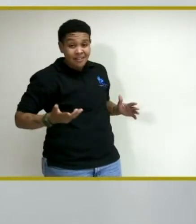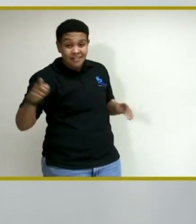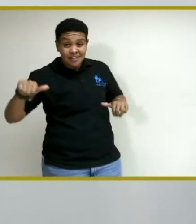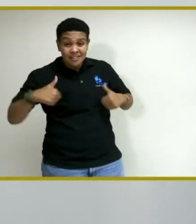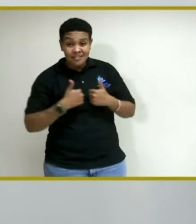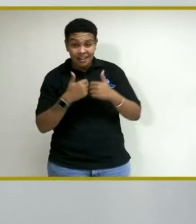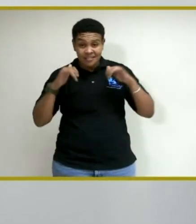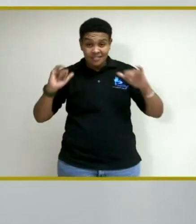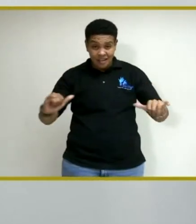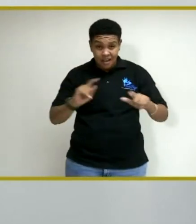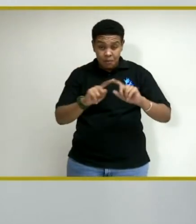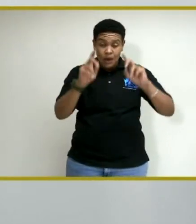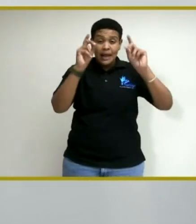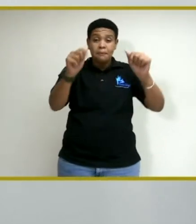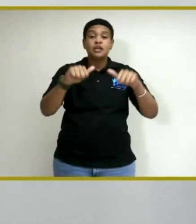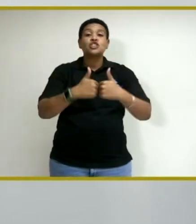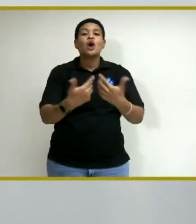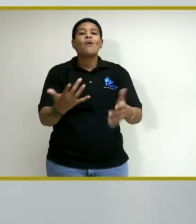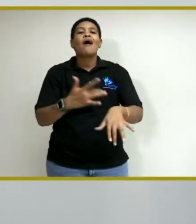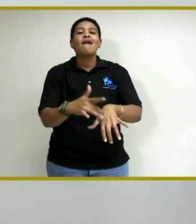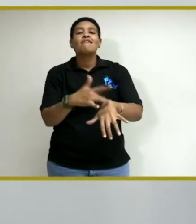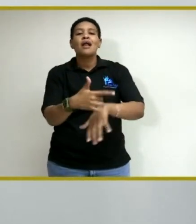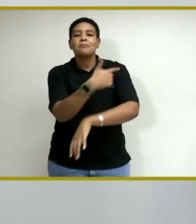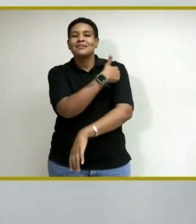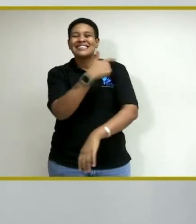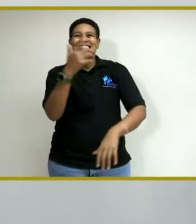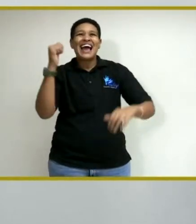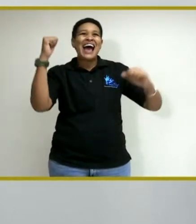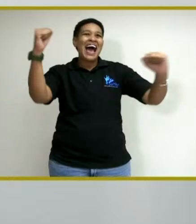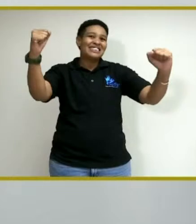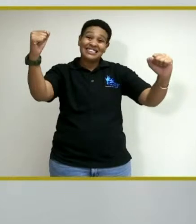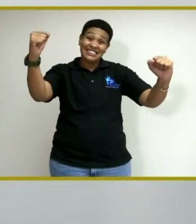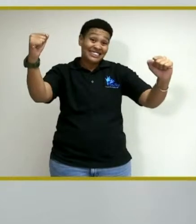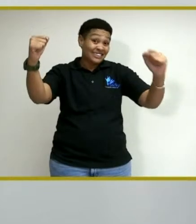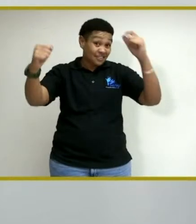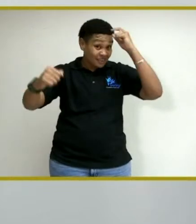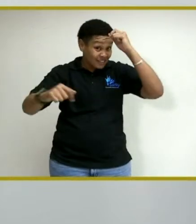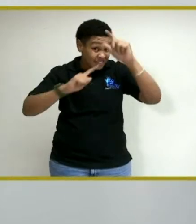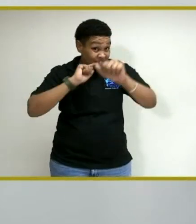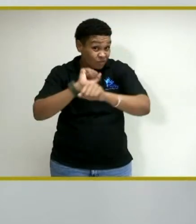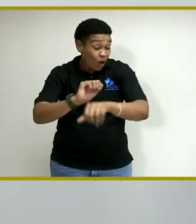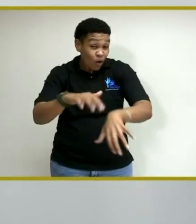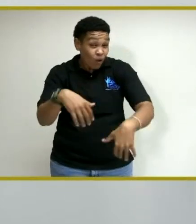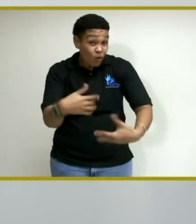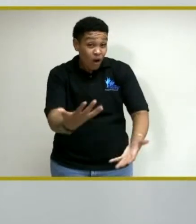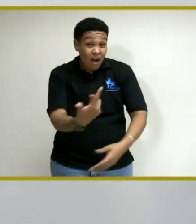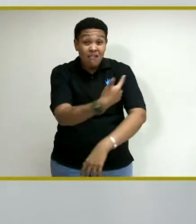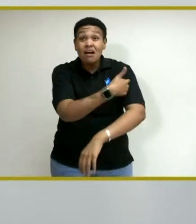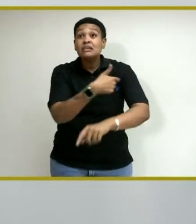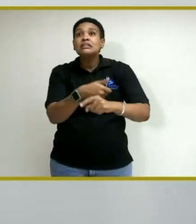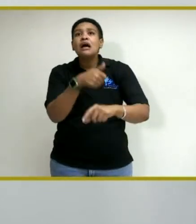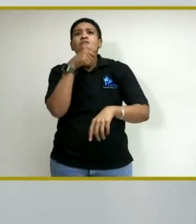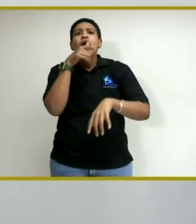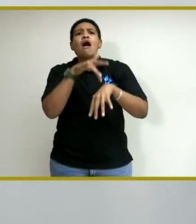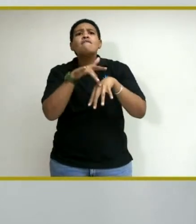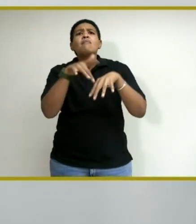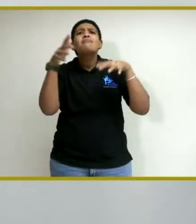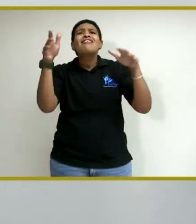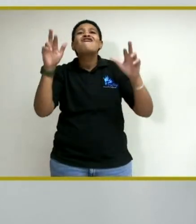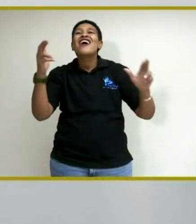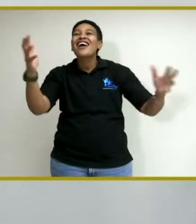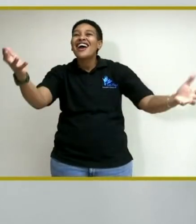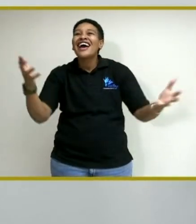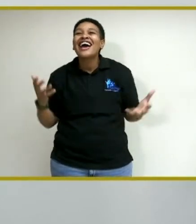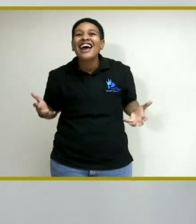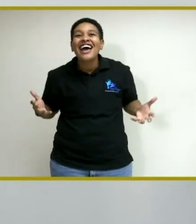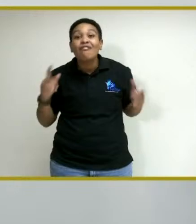is availability. And the realities are that vaccines are not as available as we would like them to